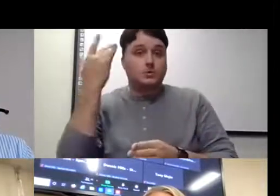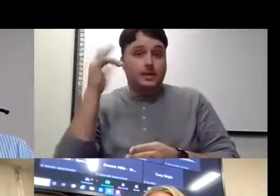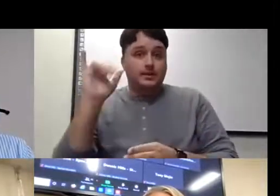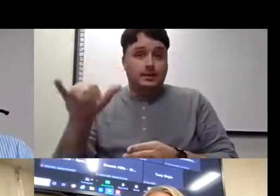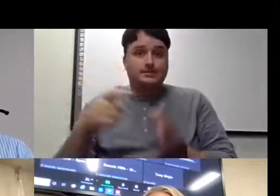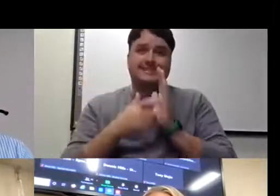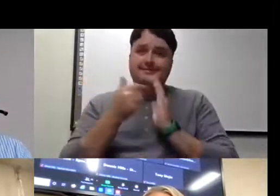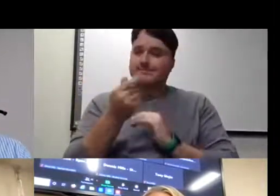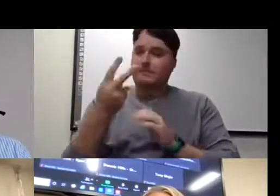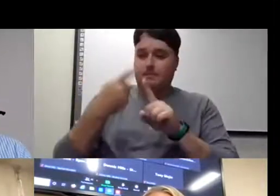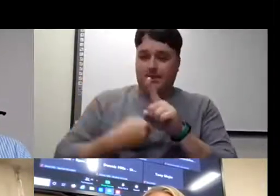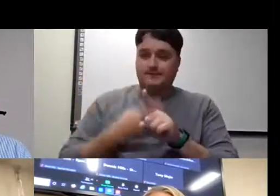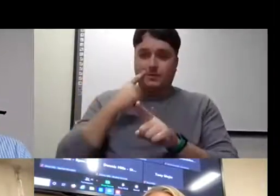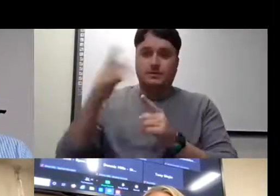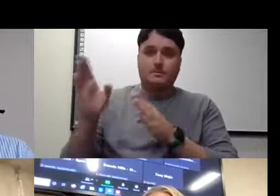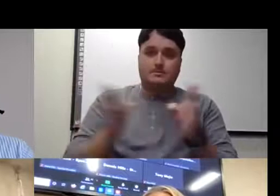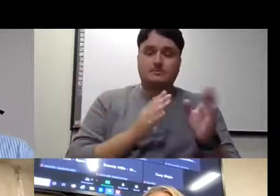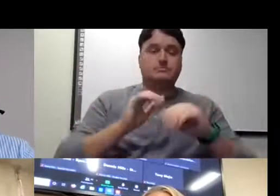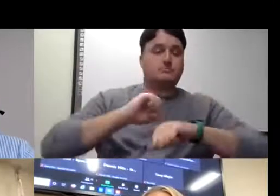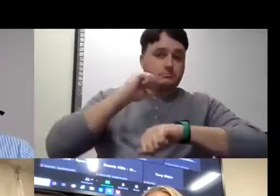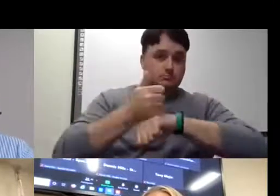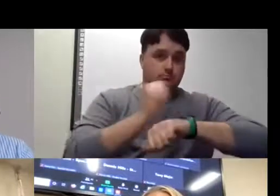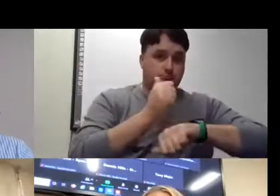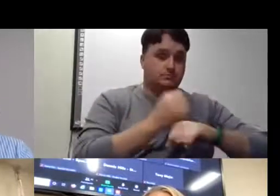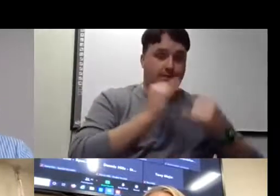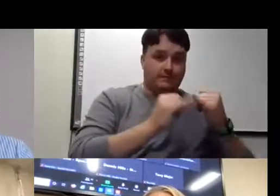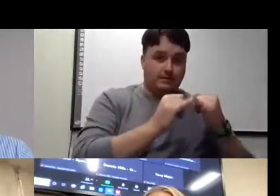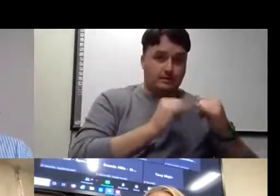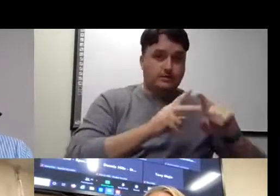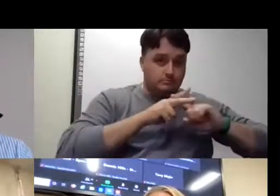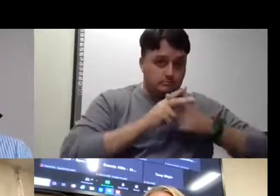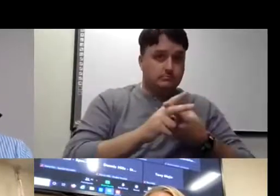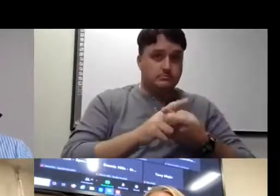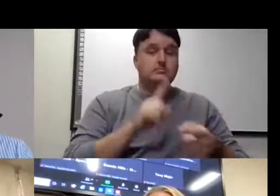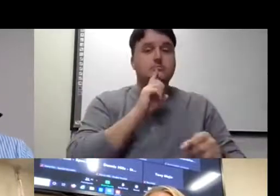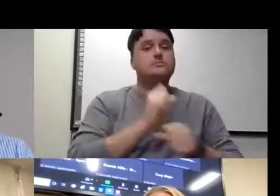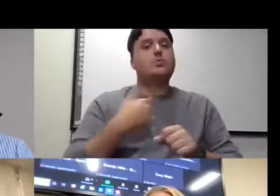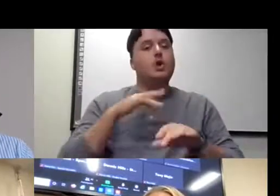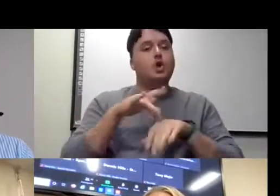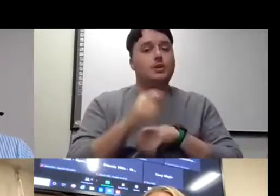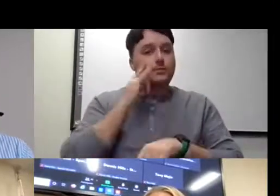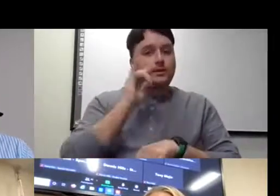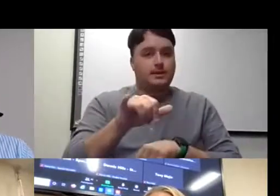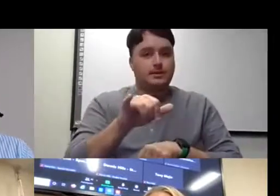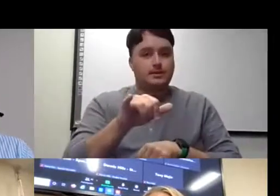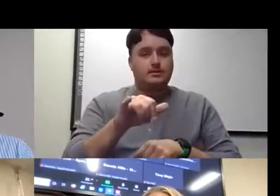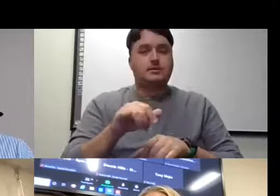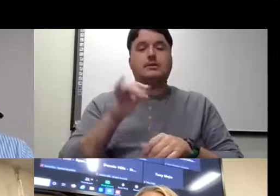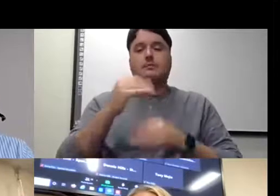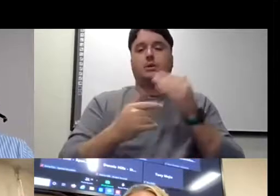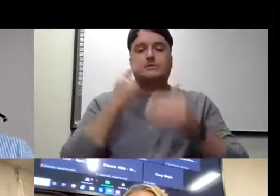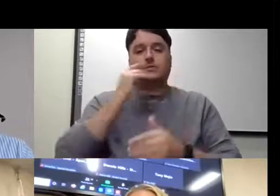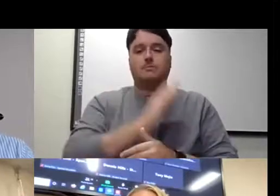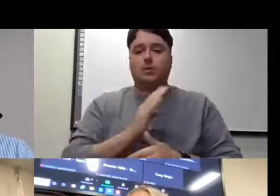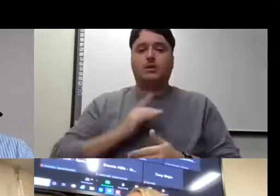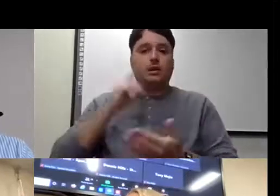couple of months to get those plans organized and finalized and implemented. So we want to make sure that we're early in that process to the board to get